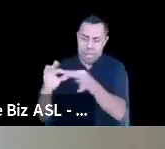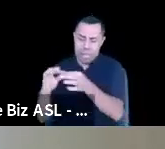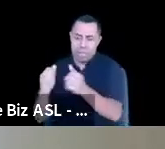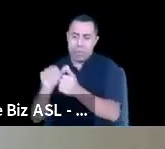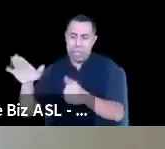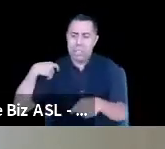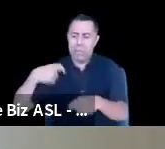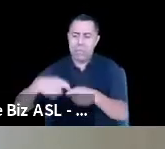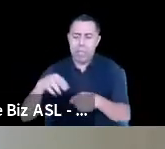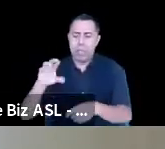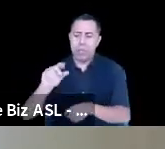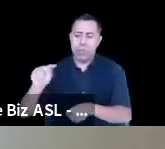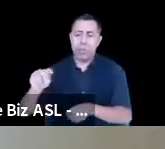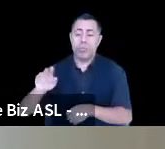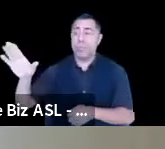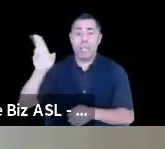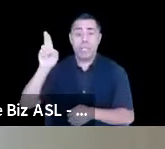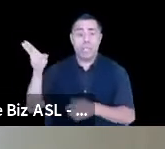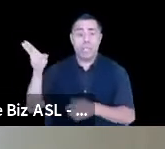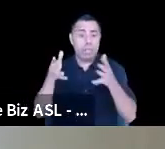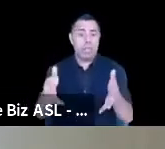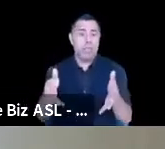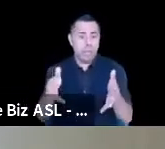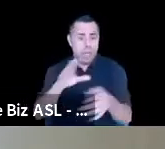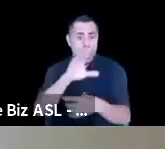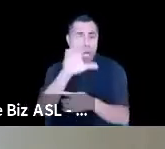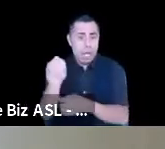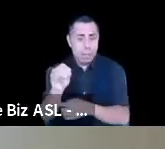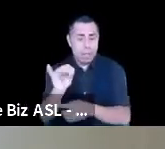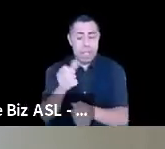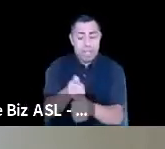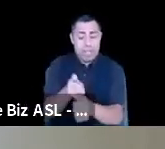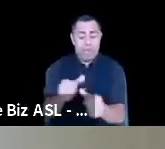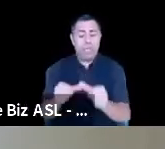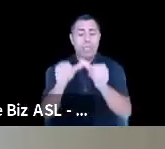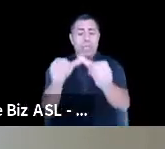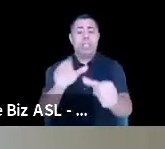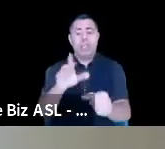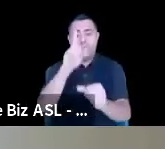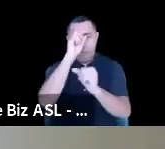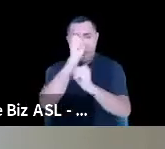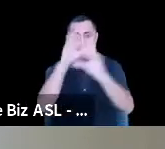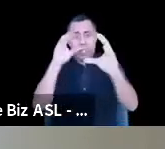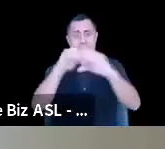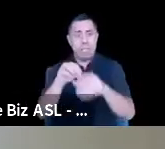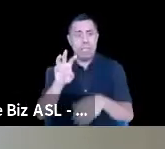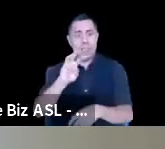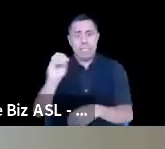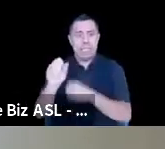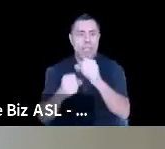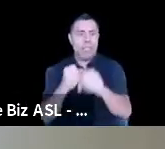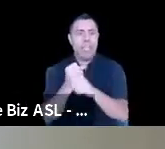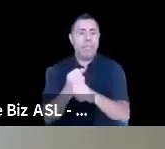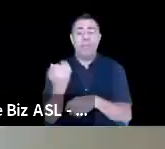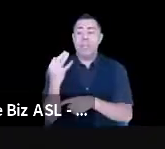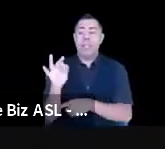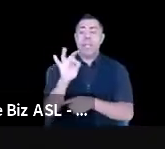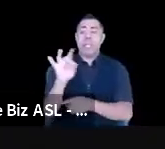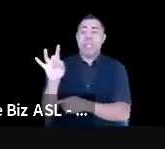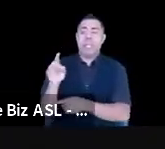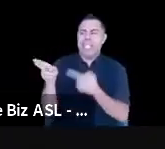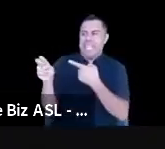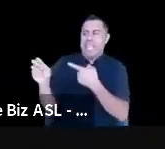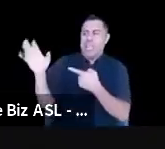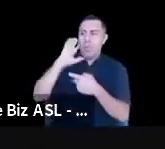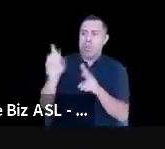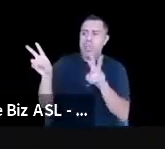theater company that continues his vision into its sixth decade. In 1988, he is quoted as saying, "I